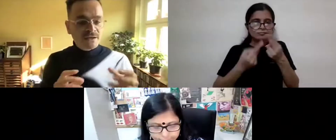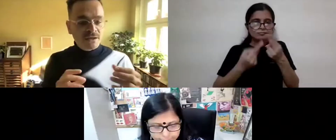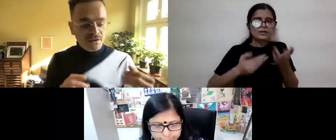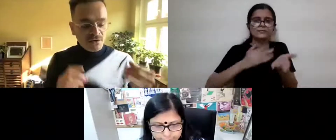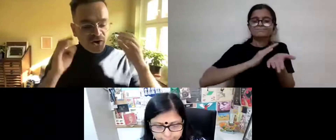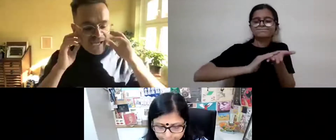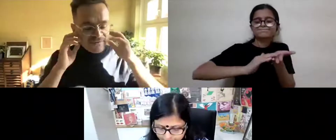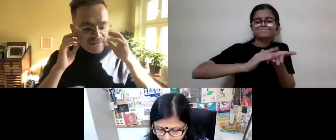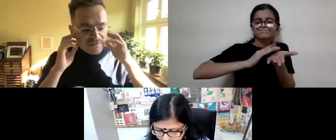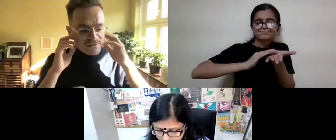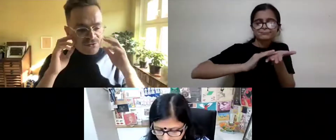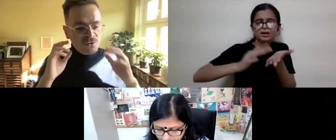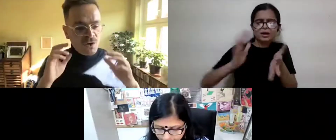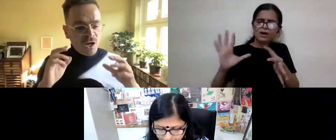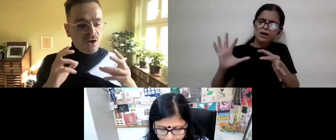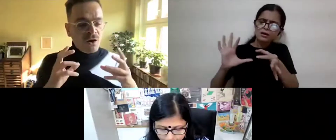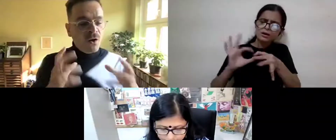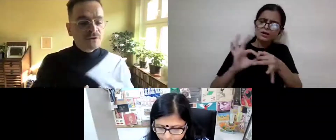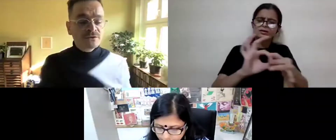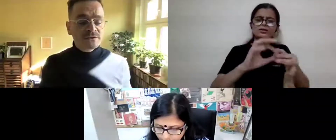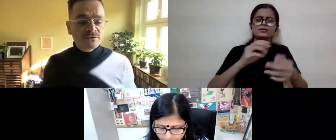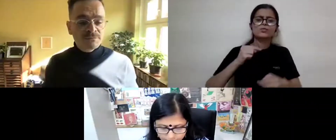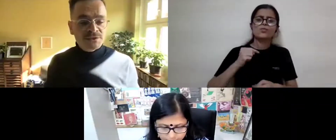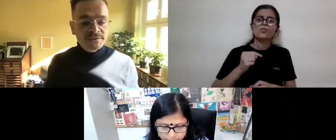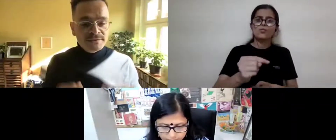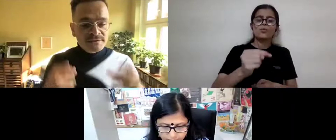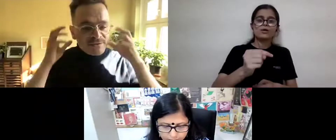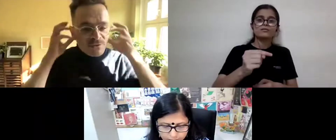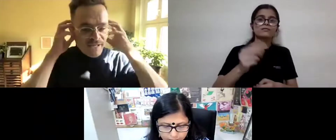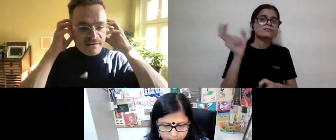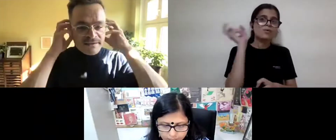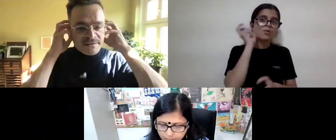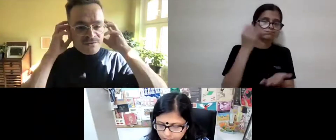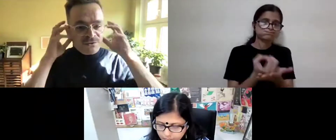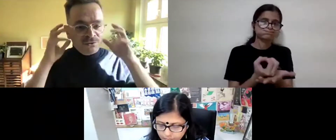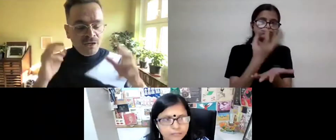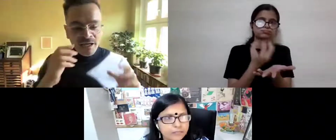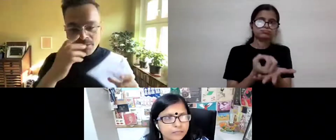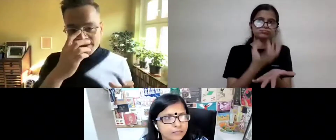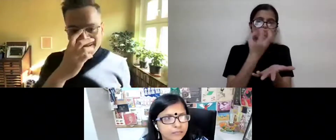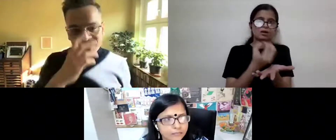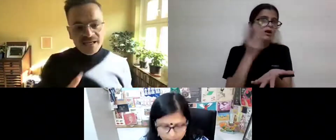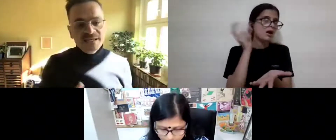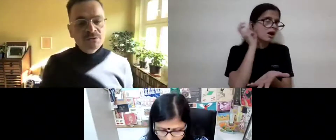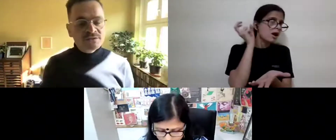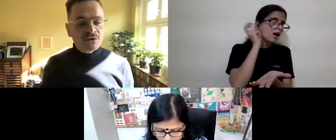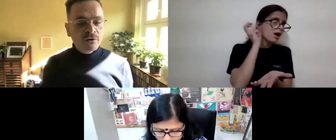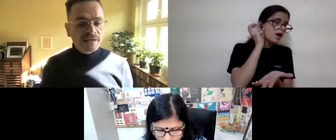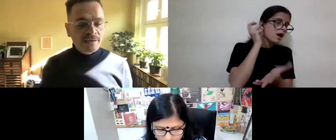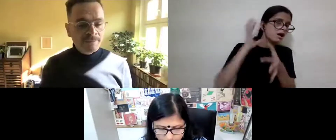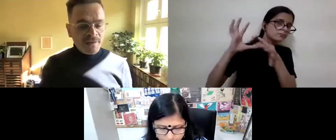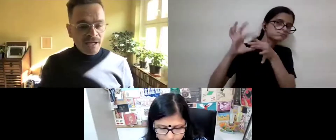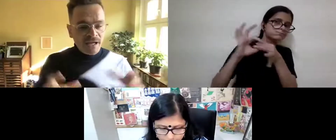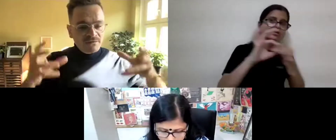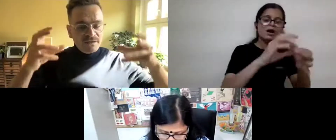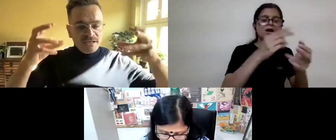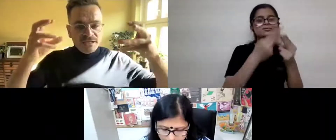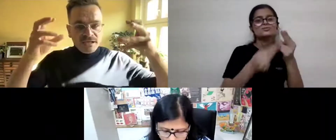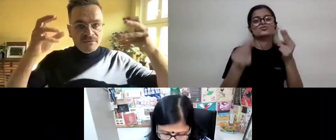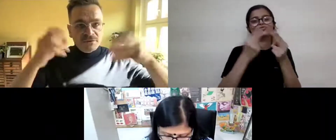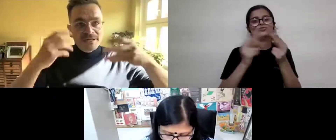always connected to audio descriptions that you can listen to, which are telling you a story.